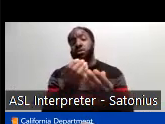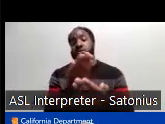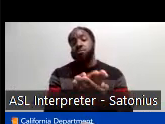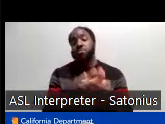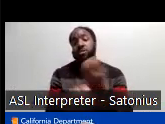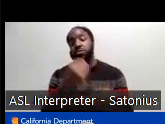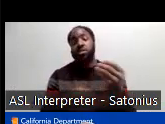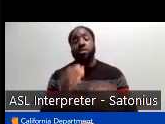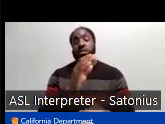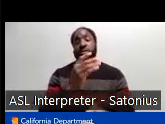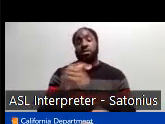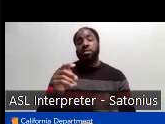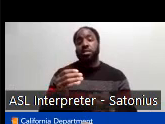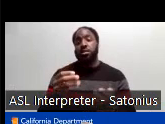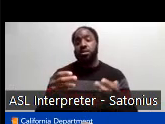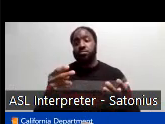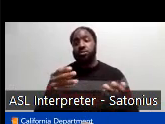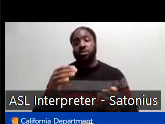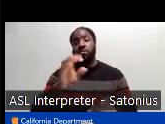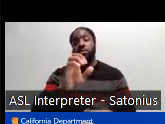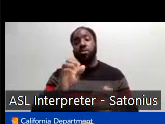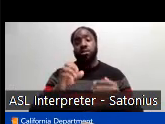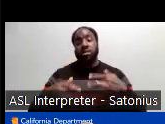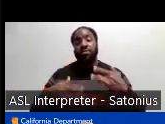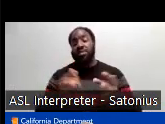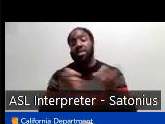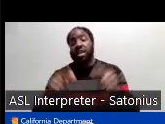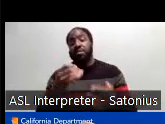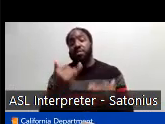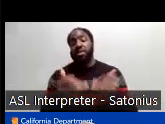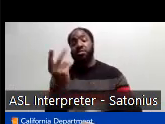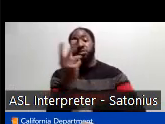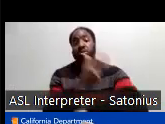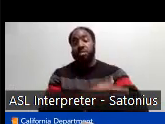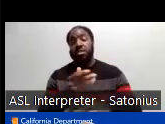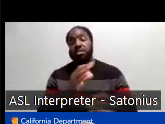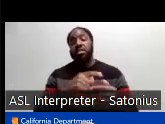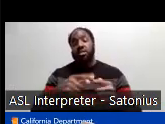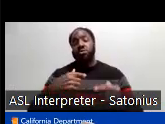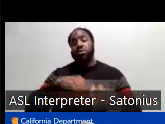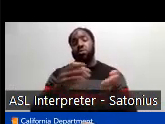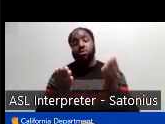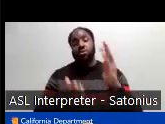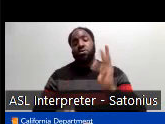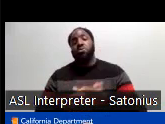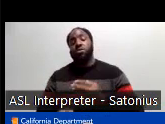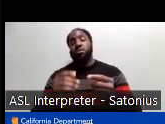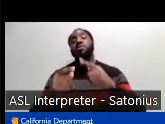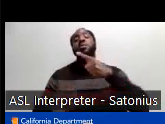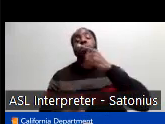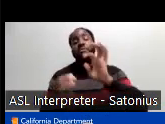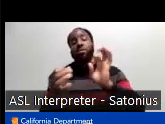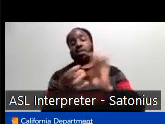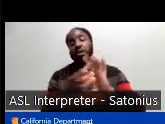occurred over the past 72 hours, or other thoughts. And then we welcome public comment at the close of the meeting. So